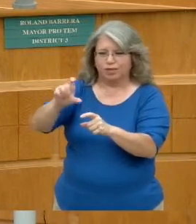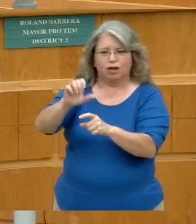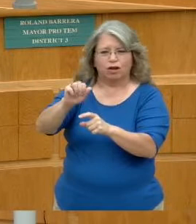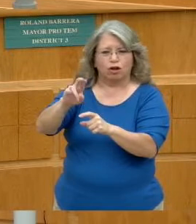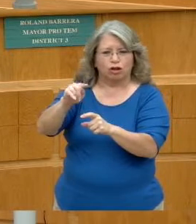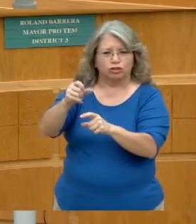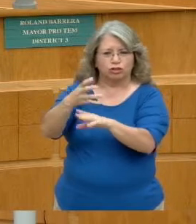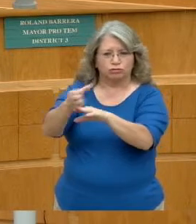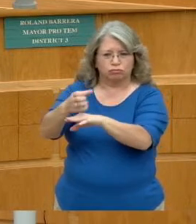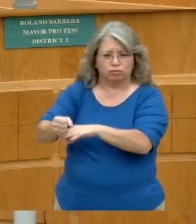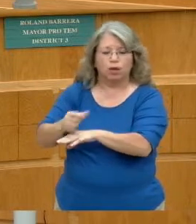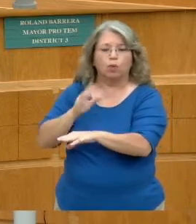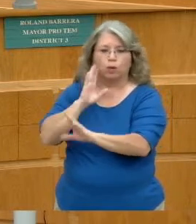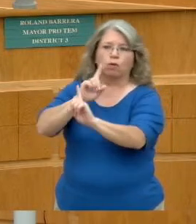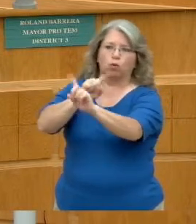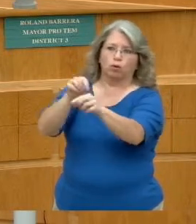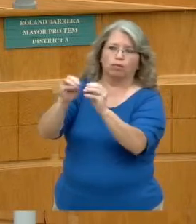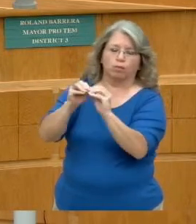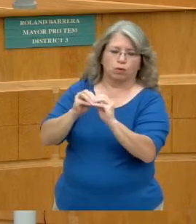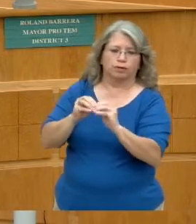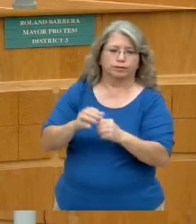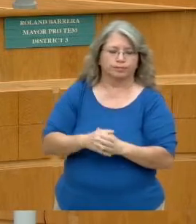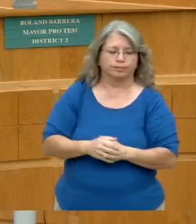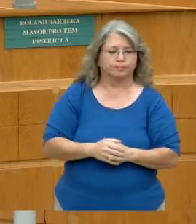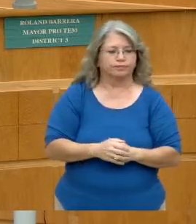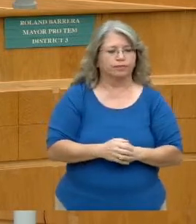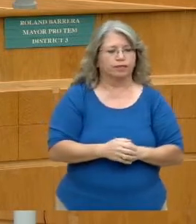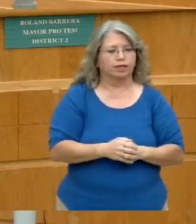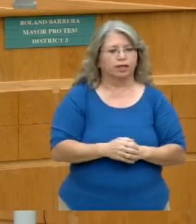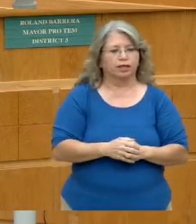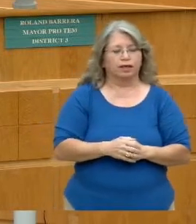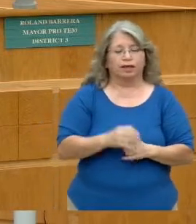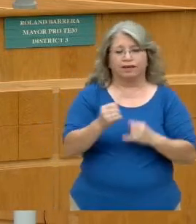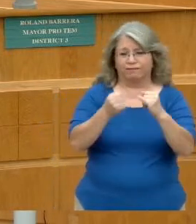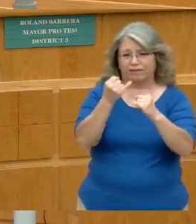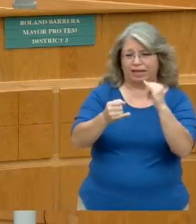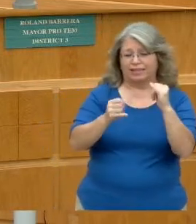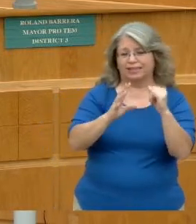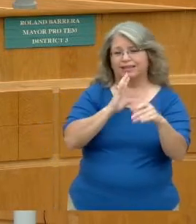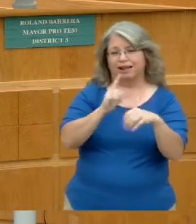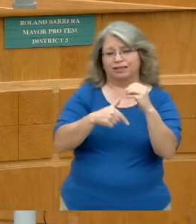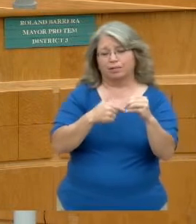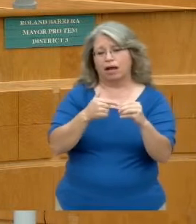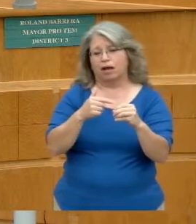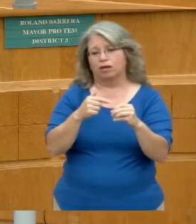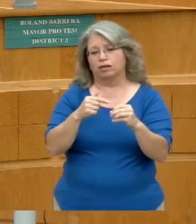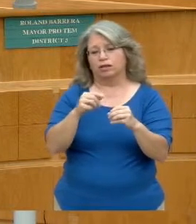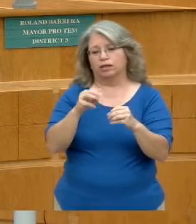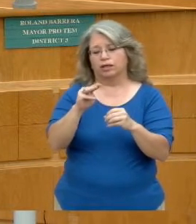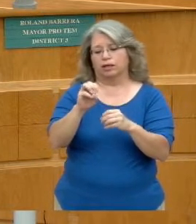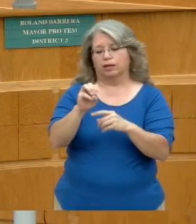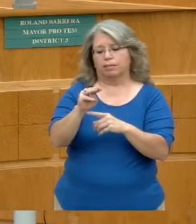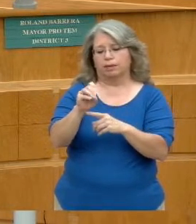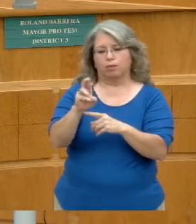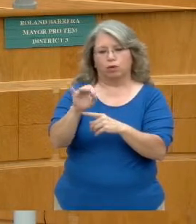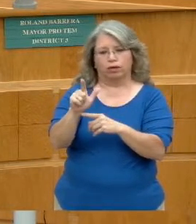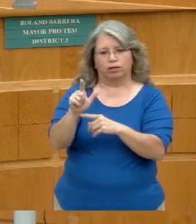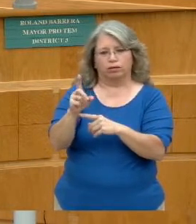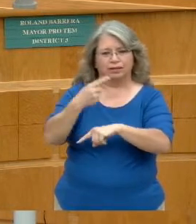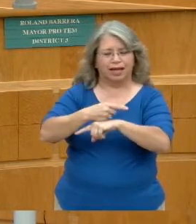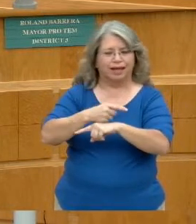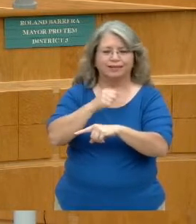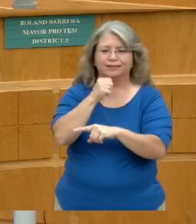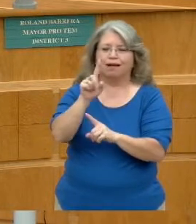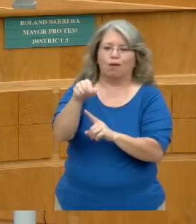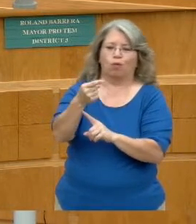Now, finally, we talked about the weekend, alluded to the great beaches, but Memorial Day is so much more than just a